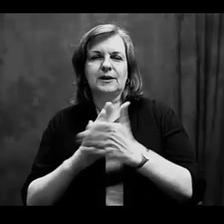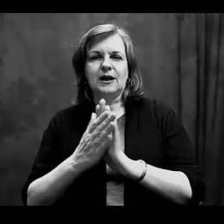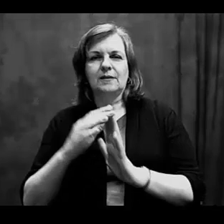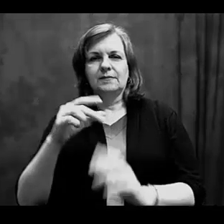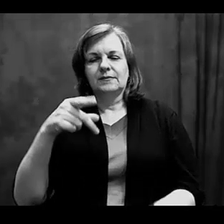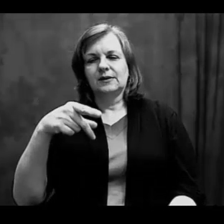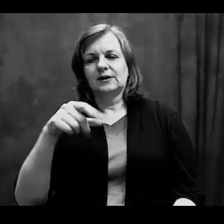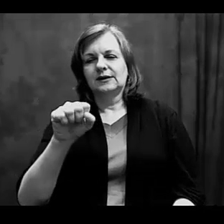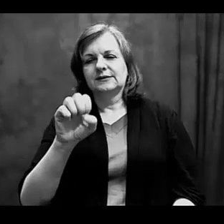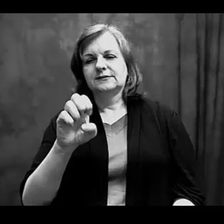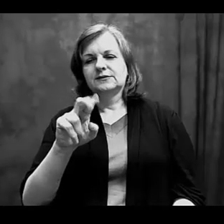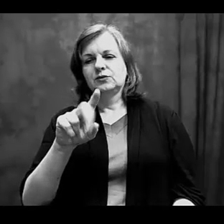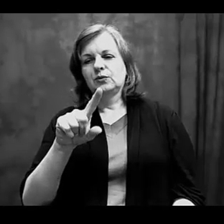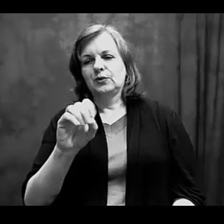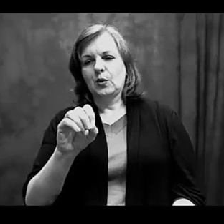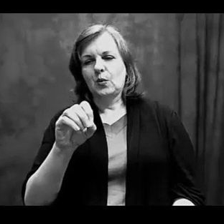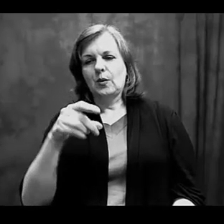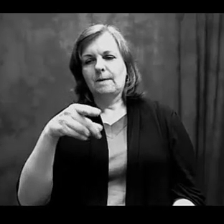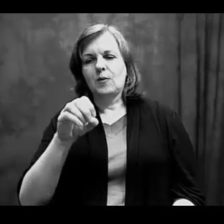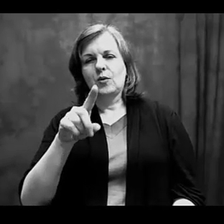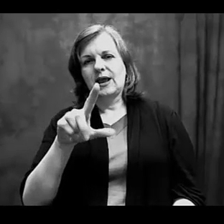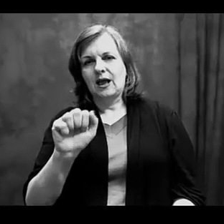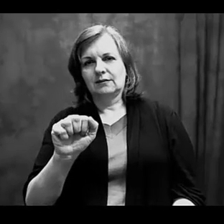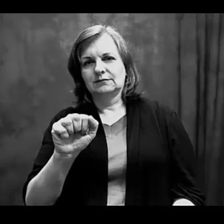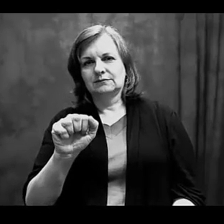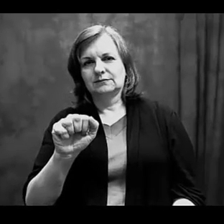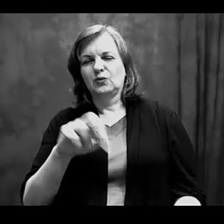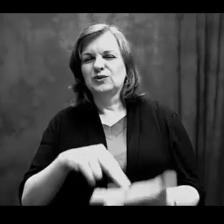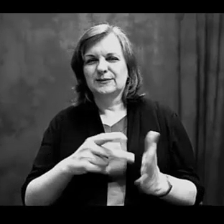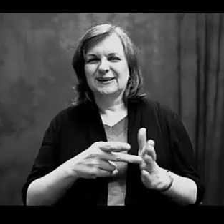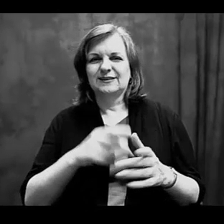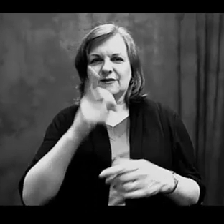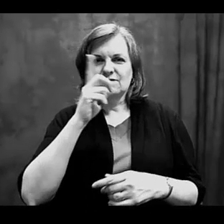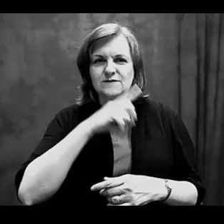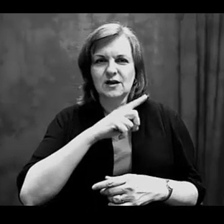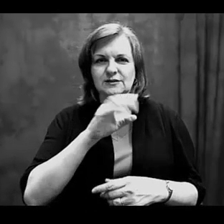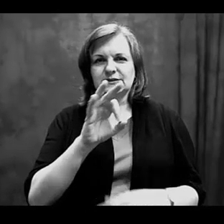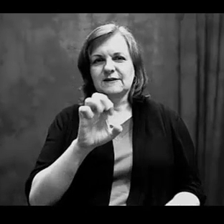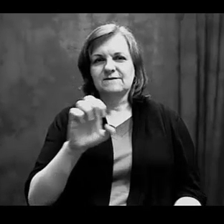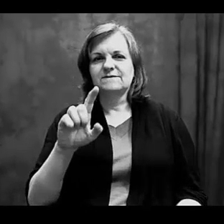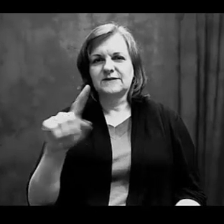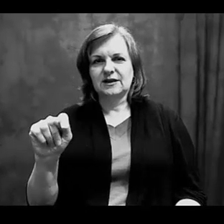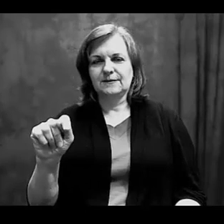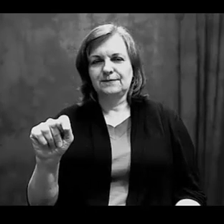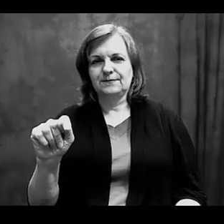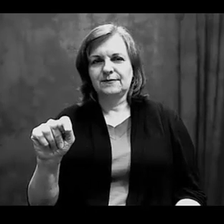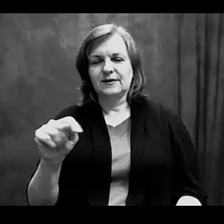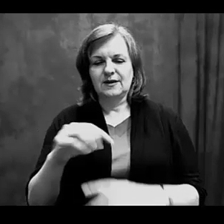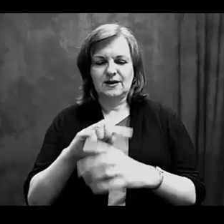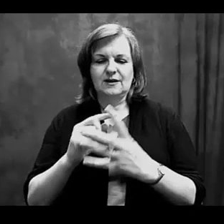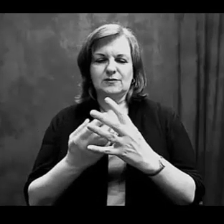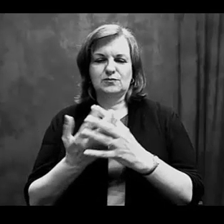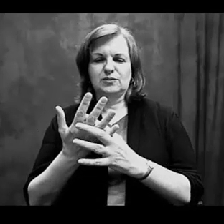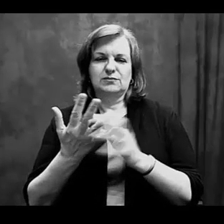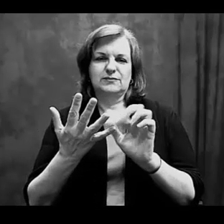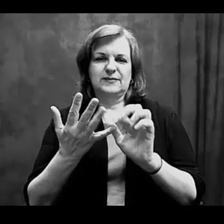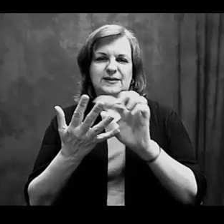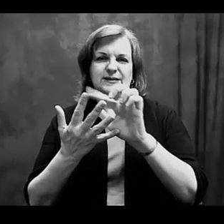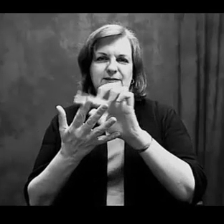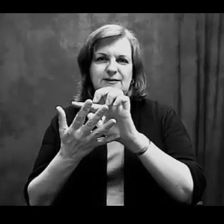all of these projections that turn into pseudopodia, or false feet,